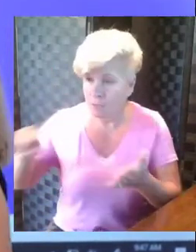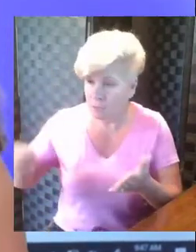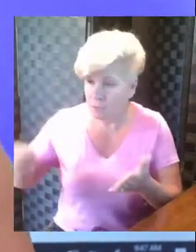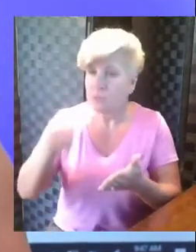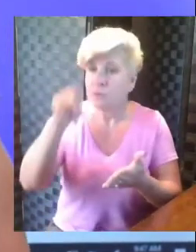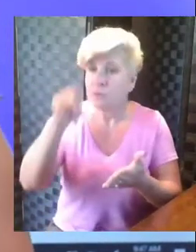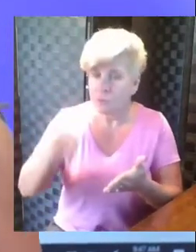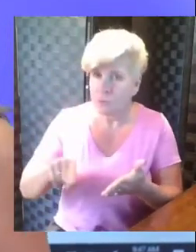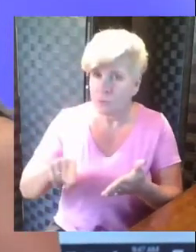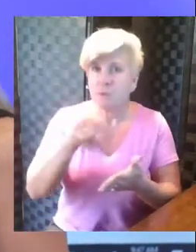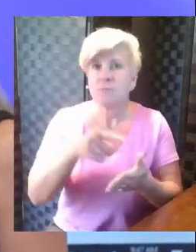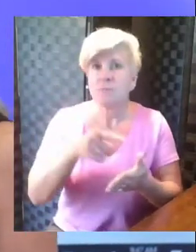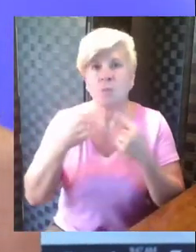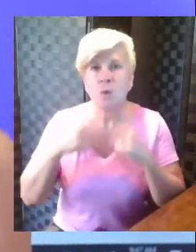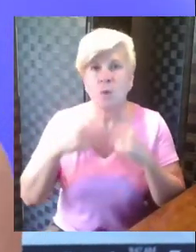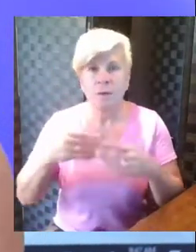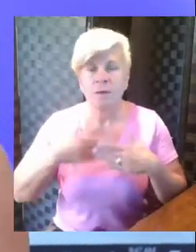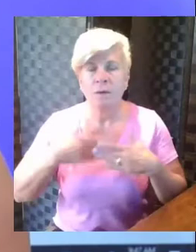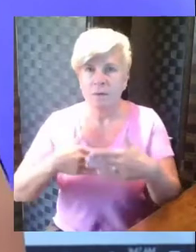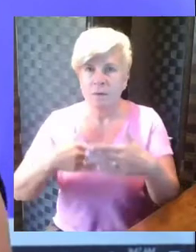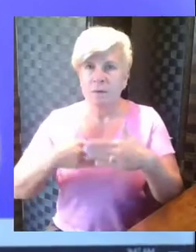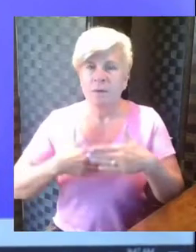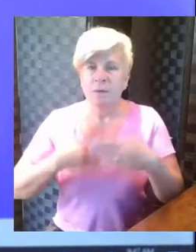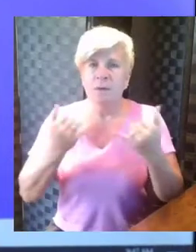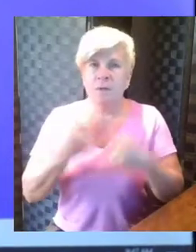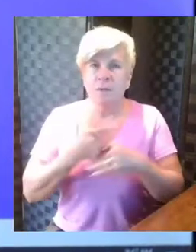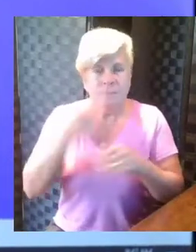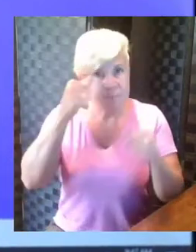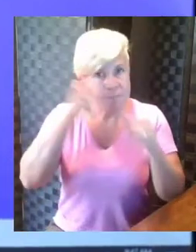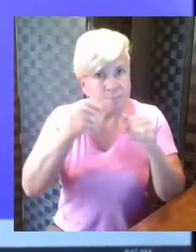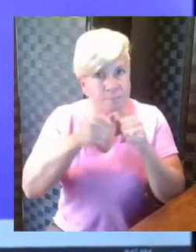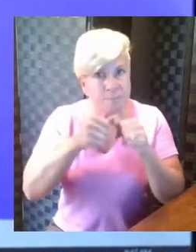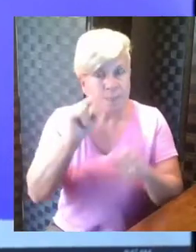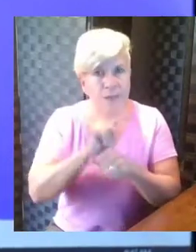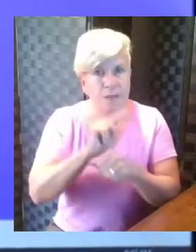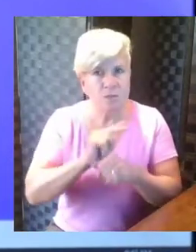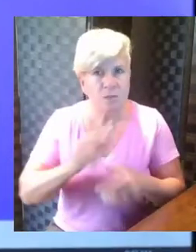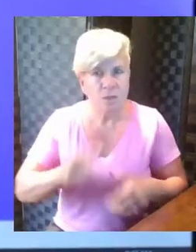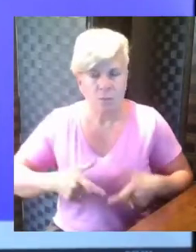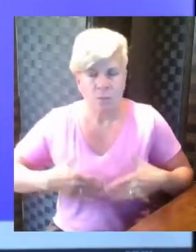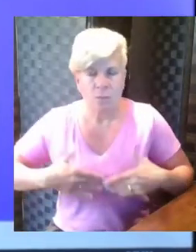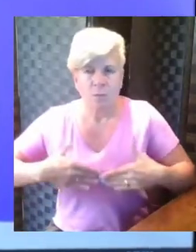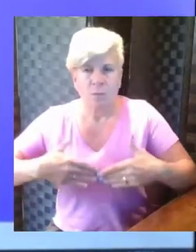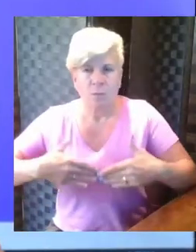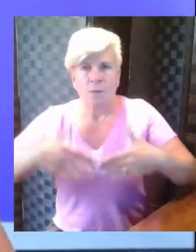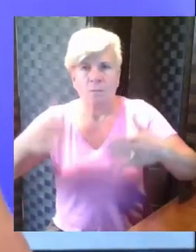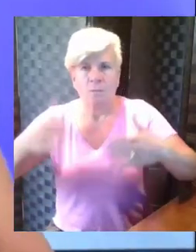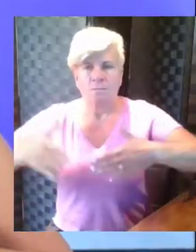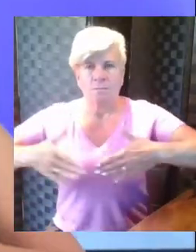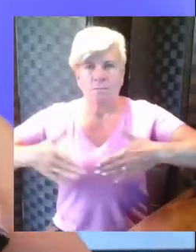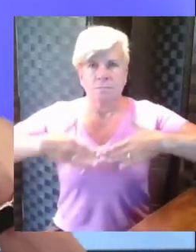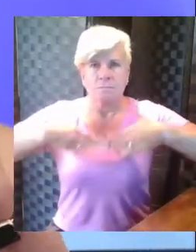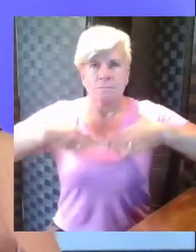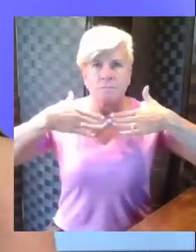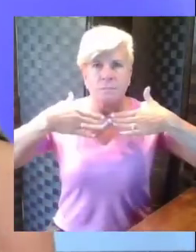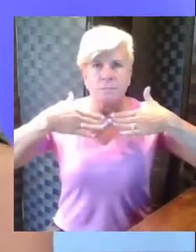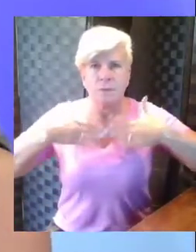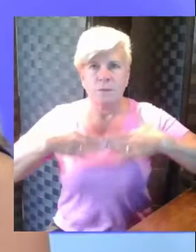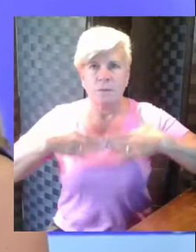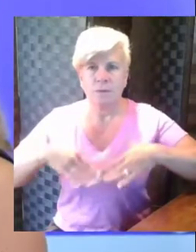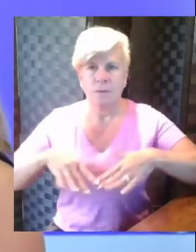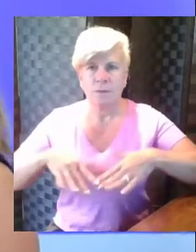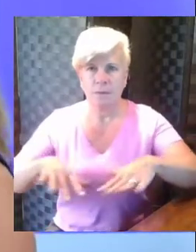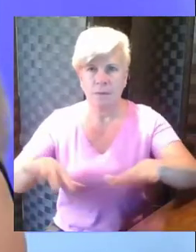me. As we're doing our exercise today, I want you to remember that we're going to use that big breath right in the middle. So we're going to build up and then we're